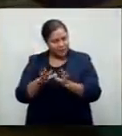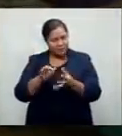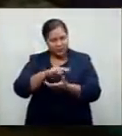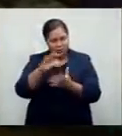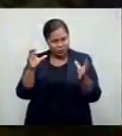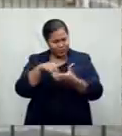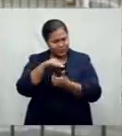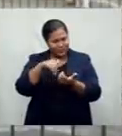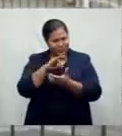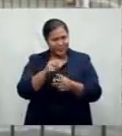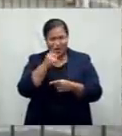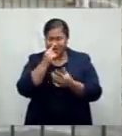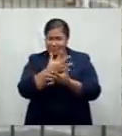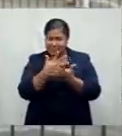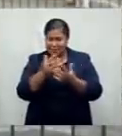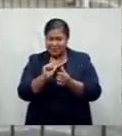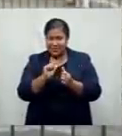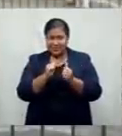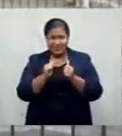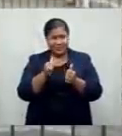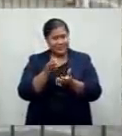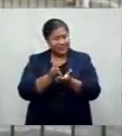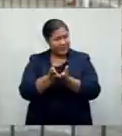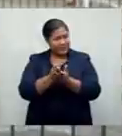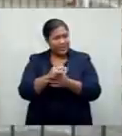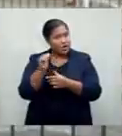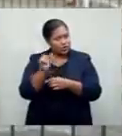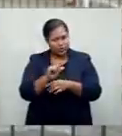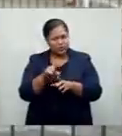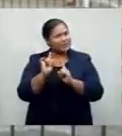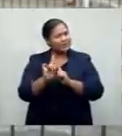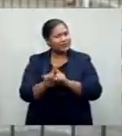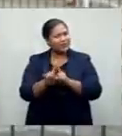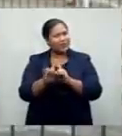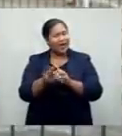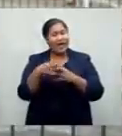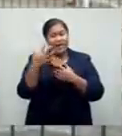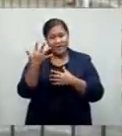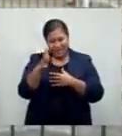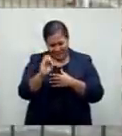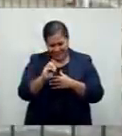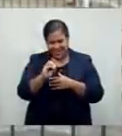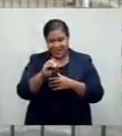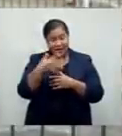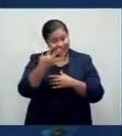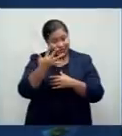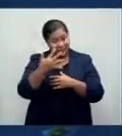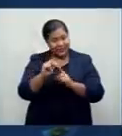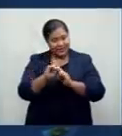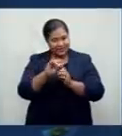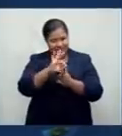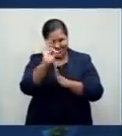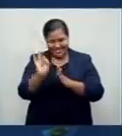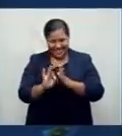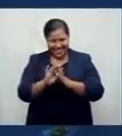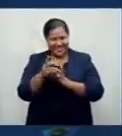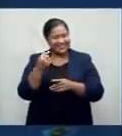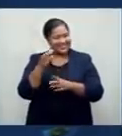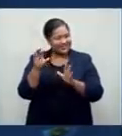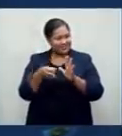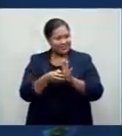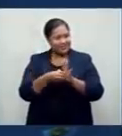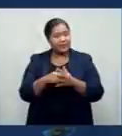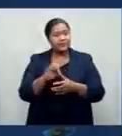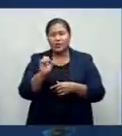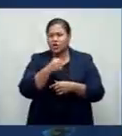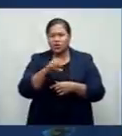and public service vehicle operators adhering to the 50% capacity guidelines. There's no more warnings